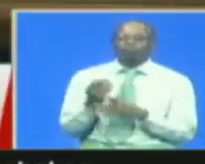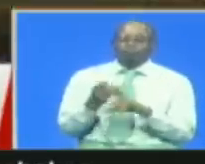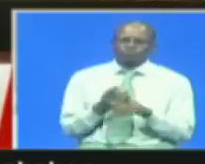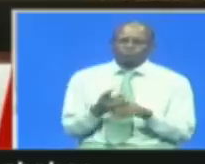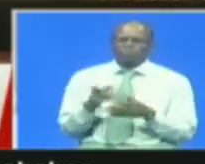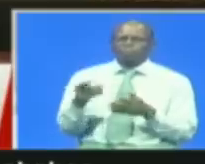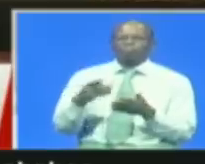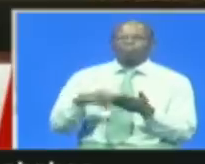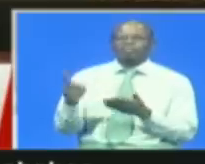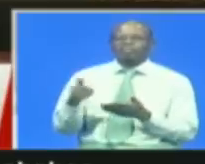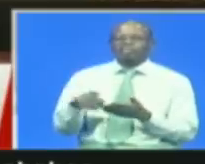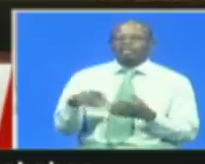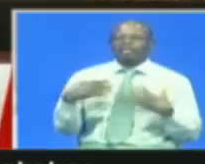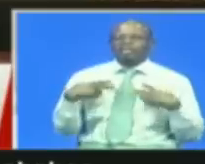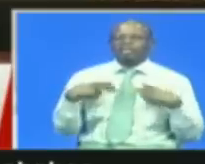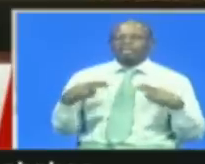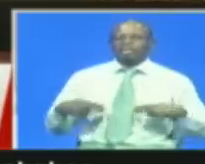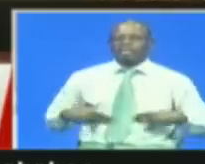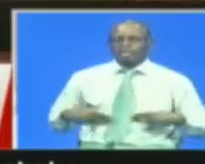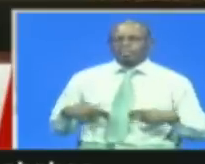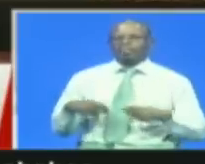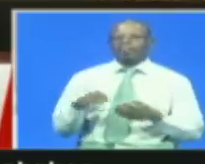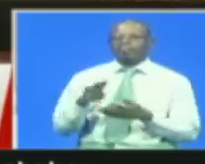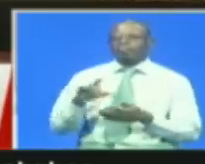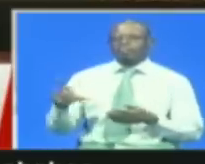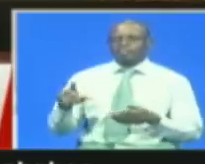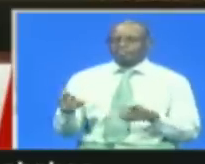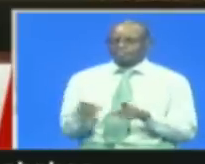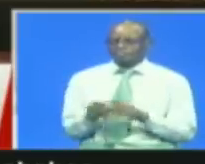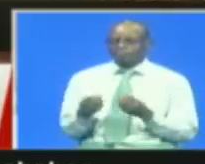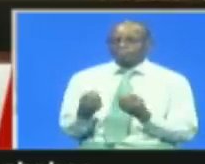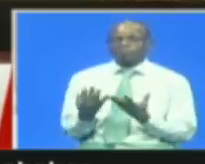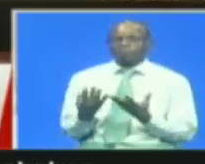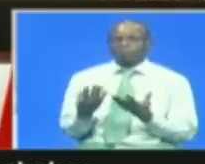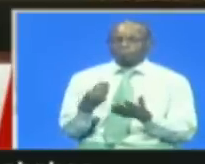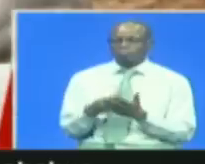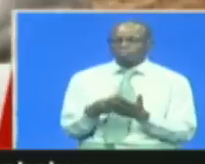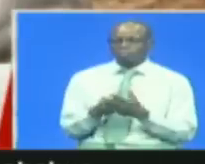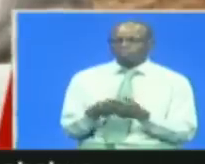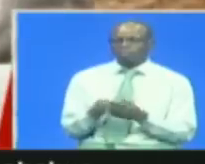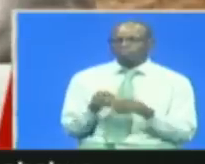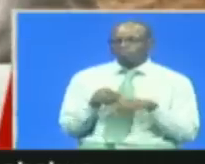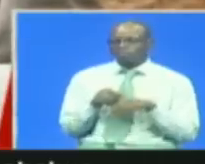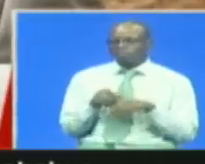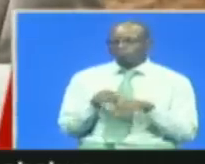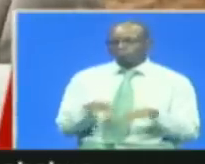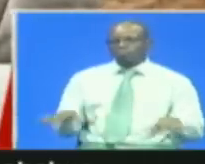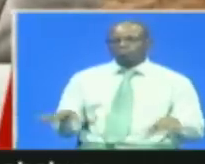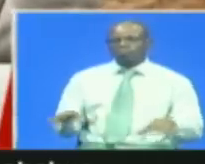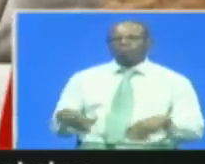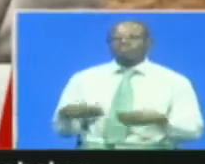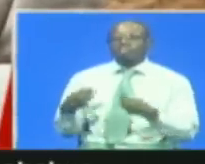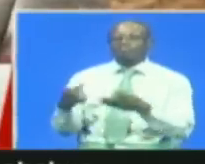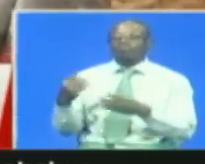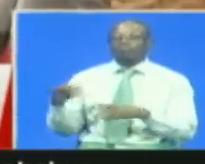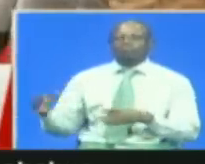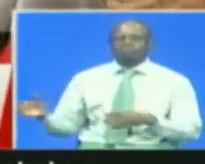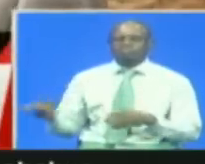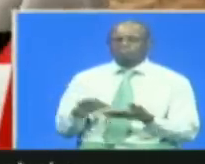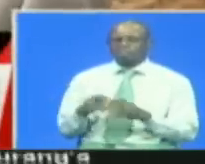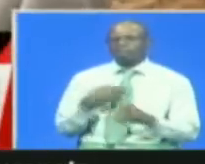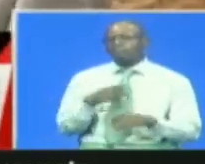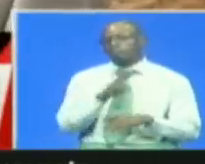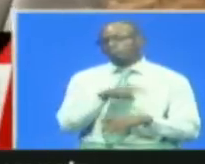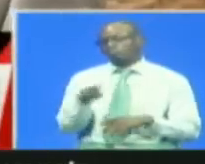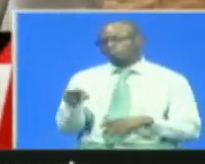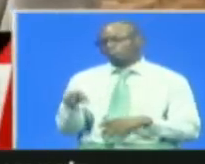health bill and the tussle over the amount of money that should be forwarded to counties. There is an attitude that has been developed by the enemies